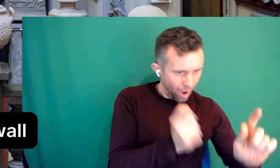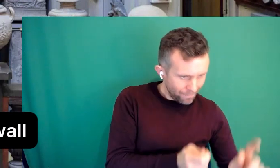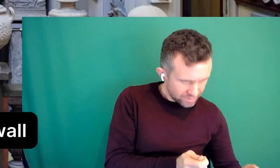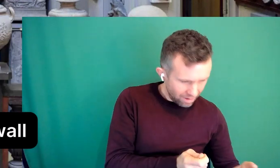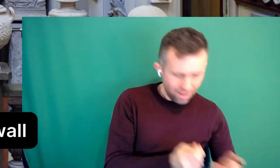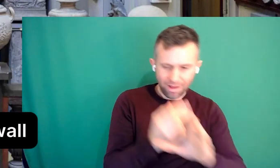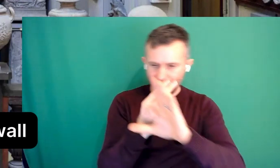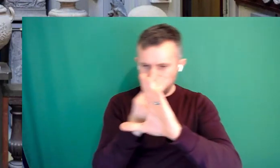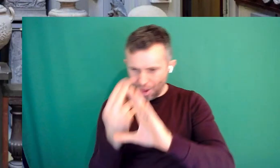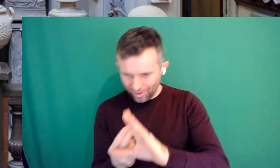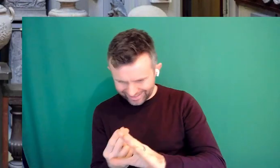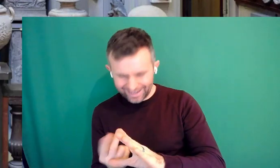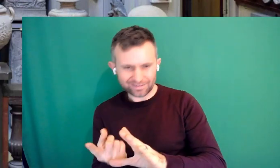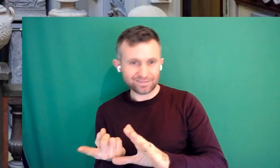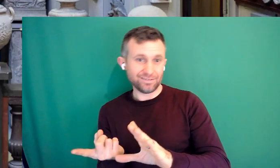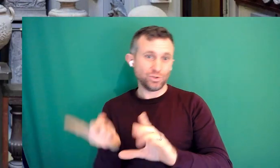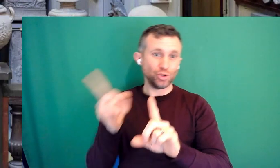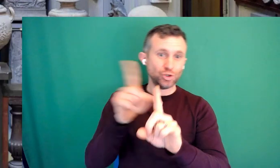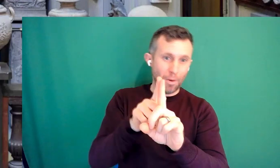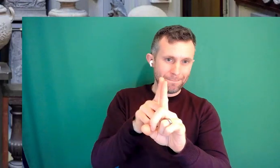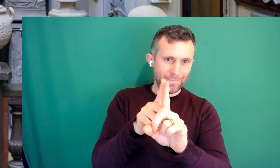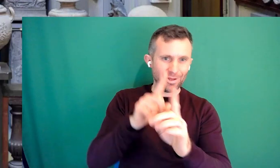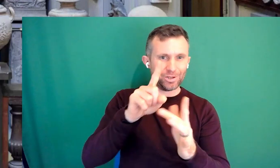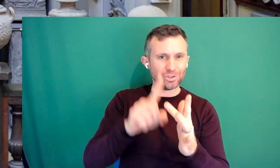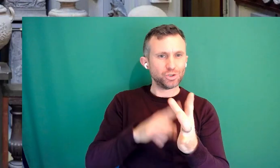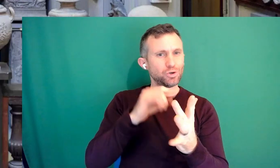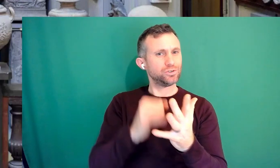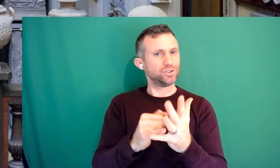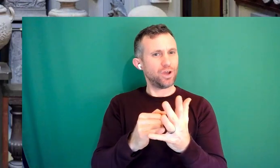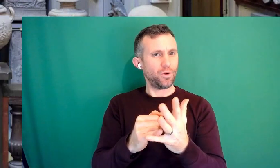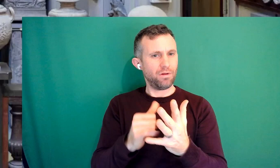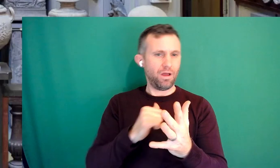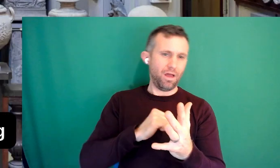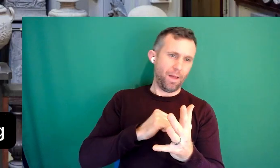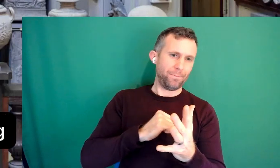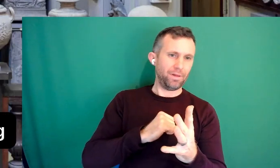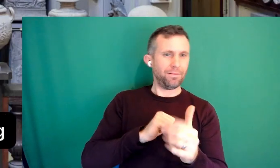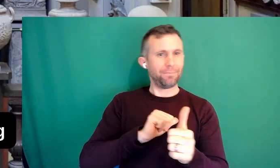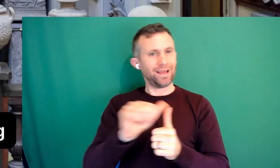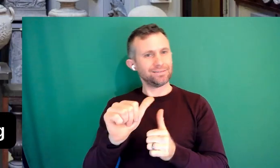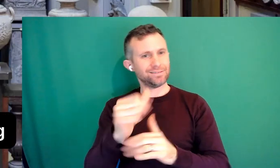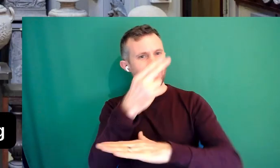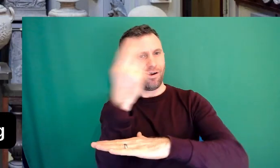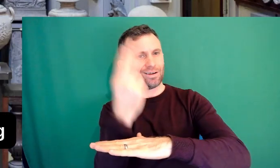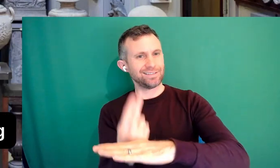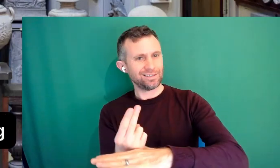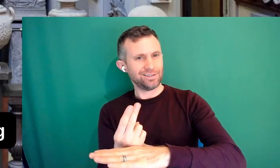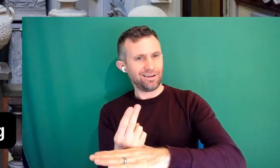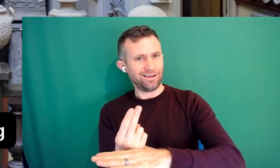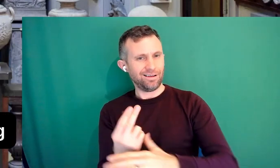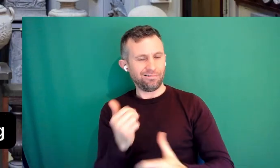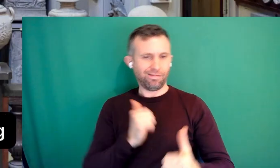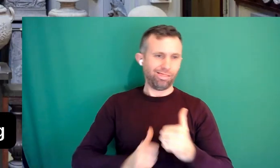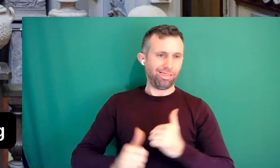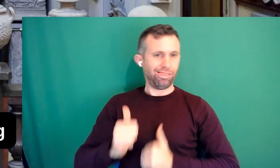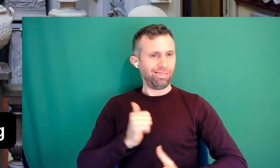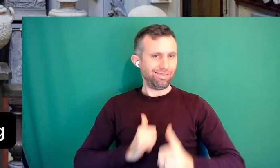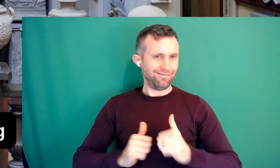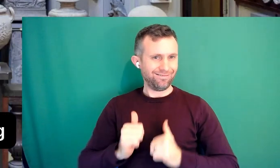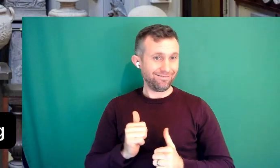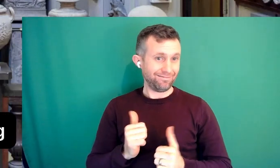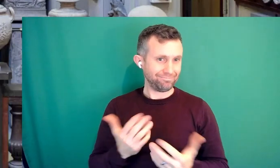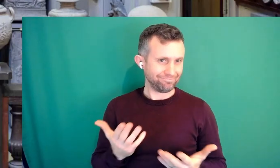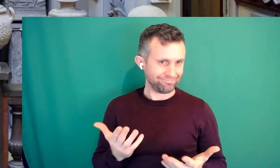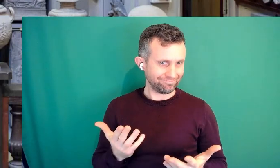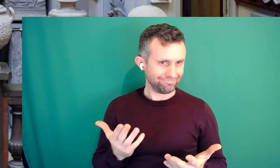this back wall, so from the other end of the dome space, he can sit behind Apollo and gaze at the